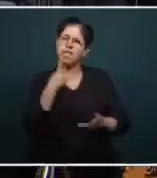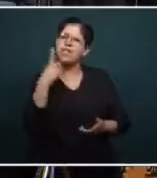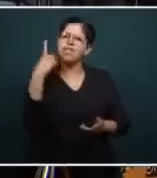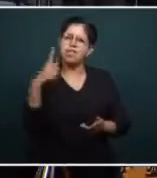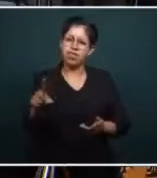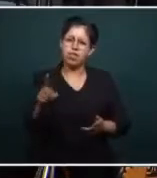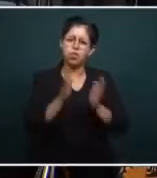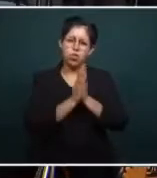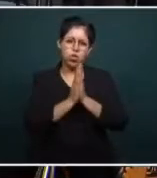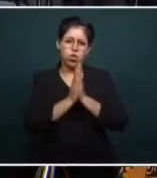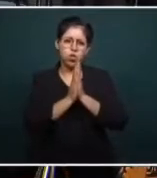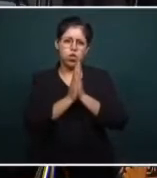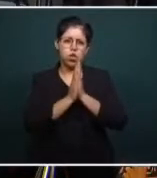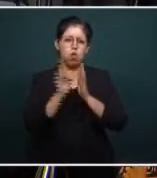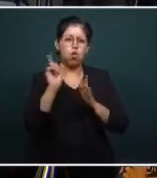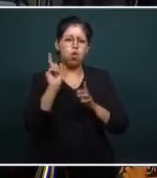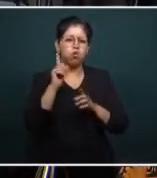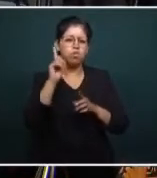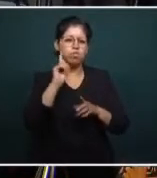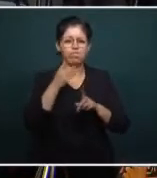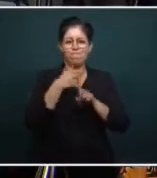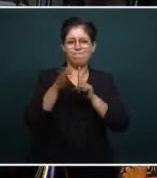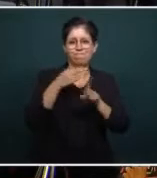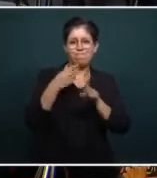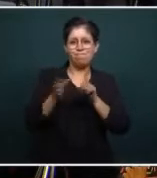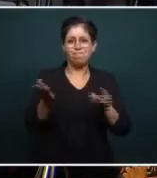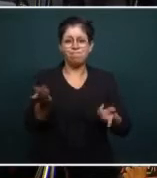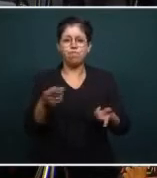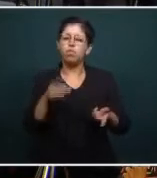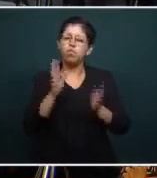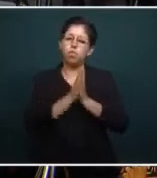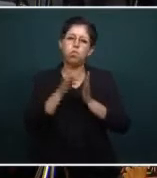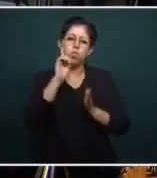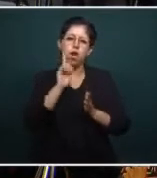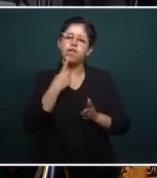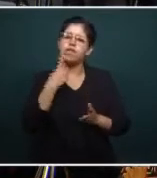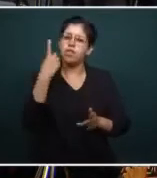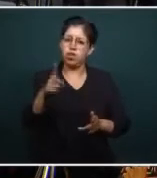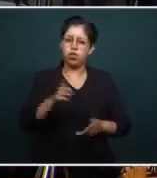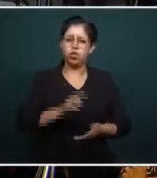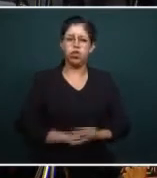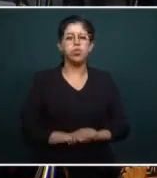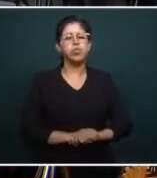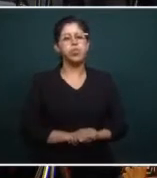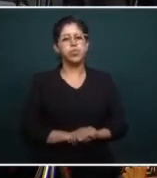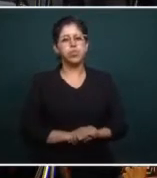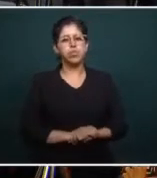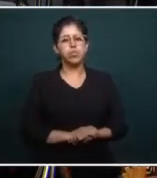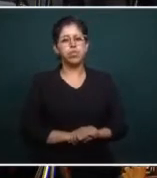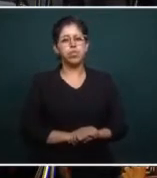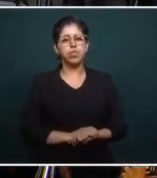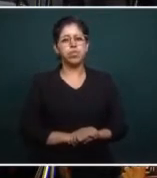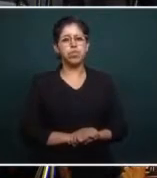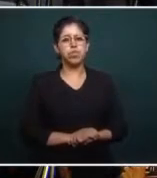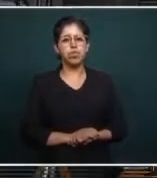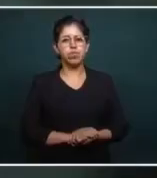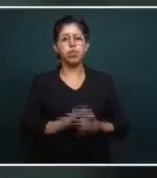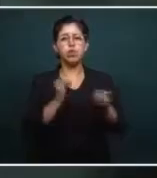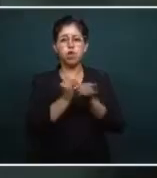encouraging violence that is happening against women, that it happens a lot at home and they don't